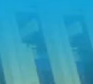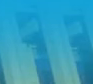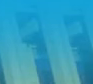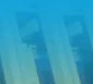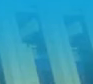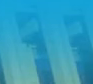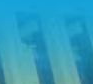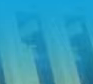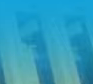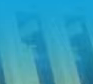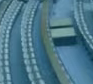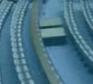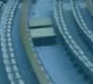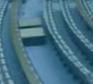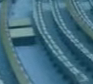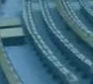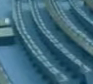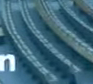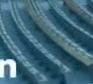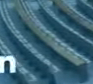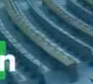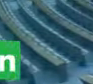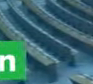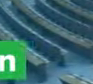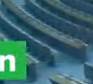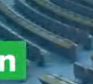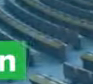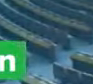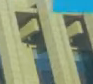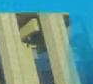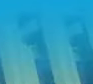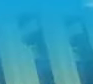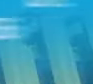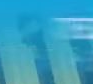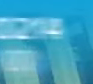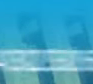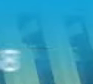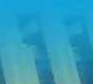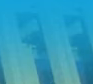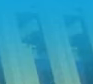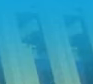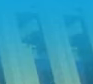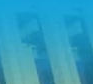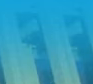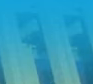www.businessforum.biz today and register to participate in the 2019 Uganda-Tanzania Business Forum. Call us on